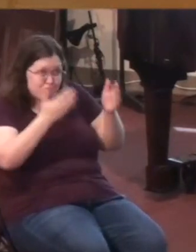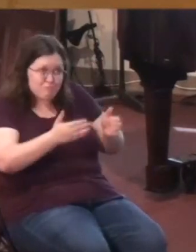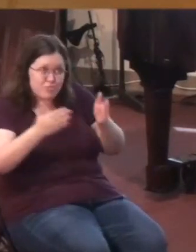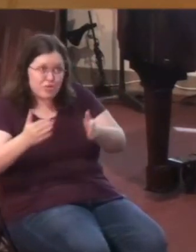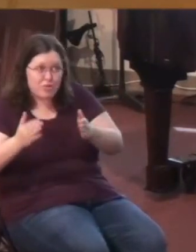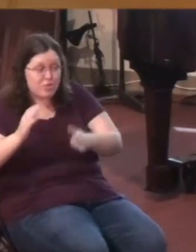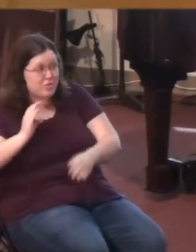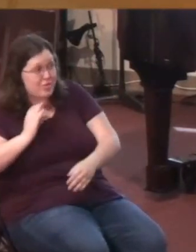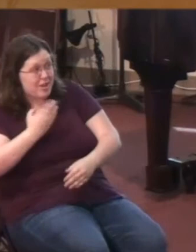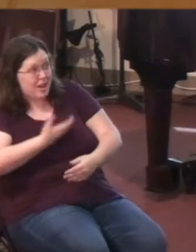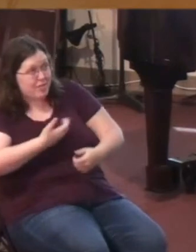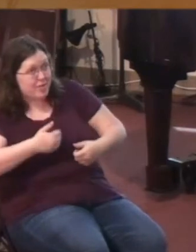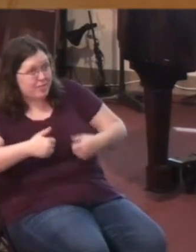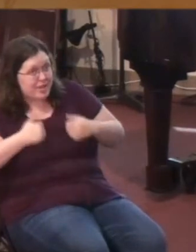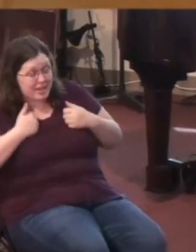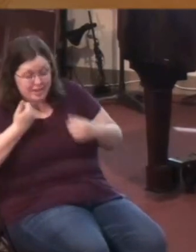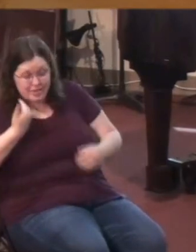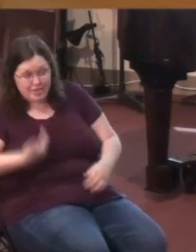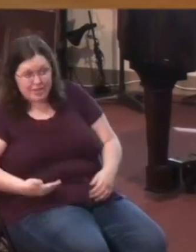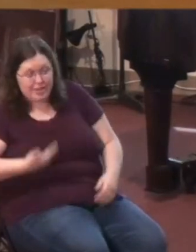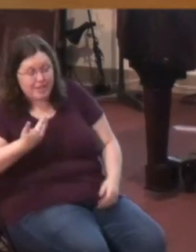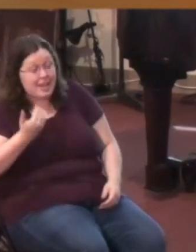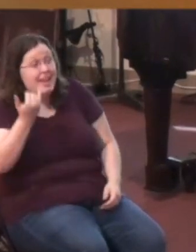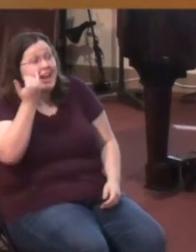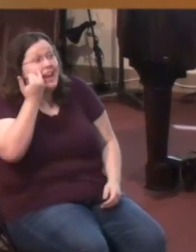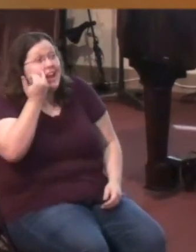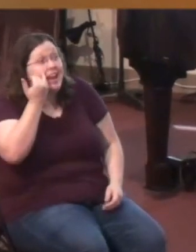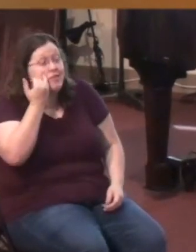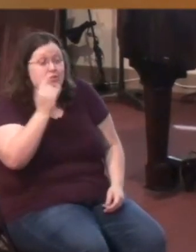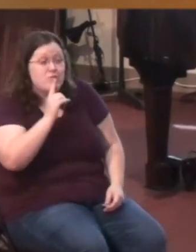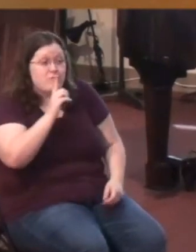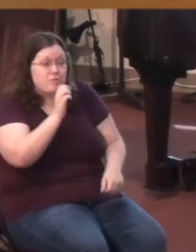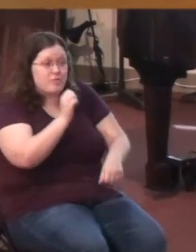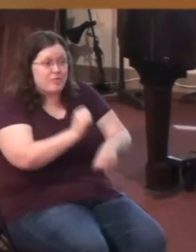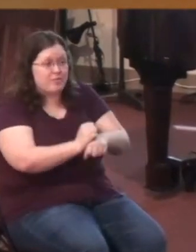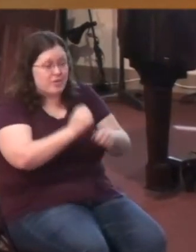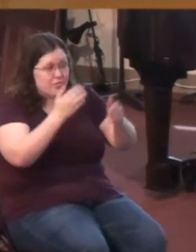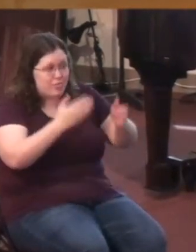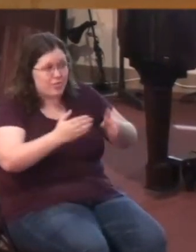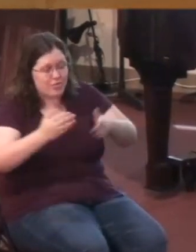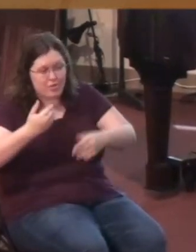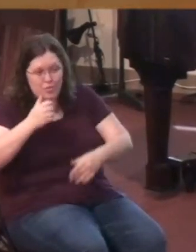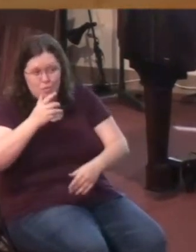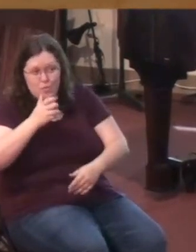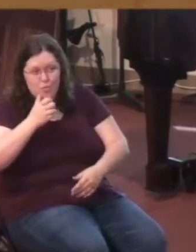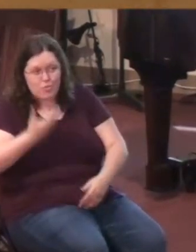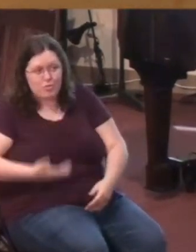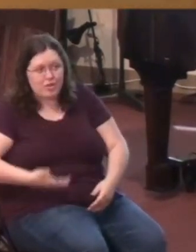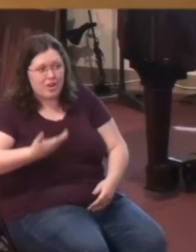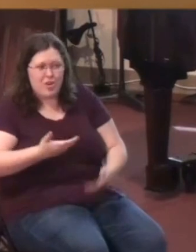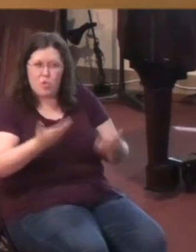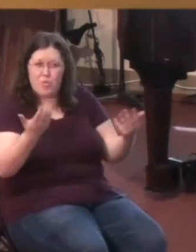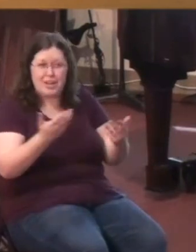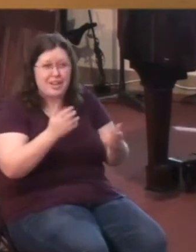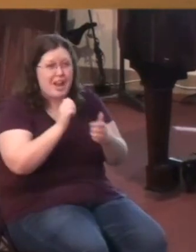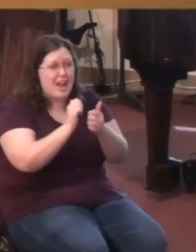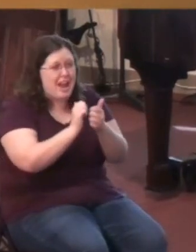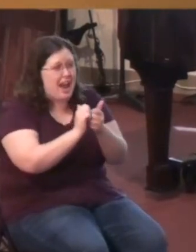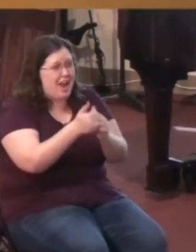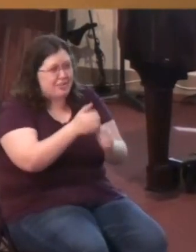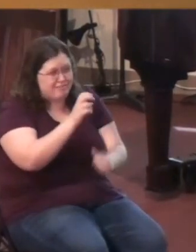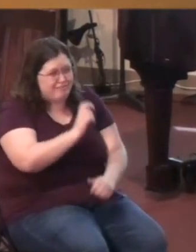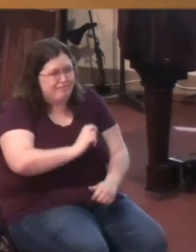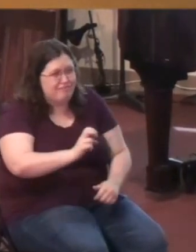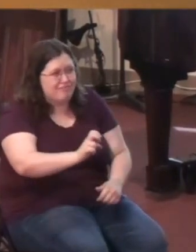being? And if there is an order to our being, what is that? And how do we navigate it? How do we move